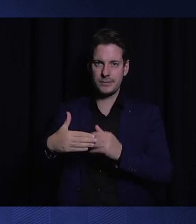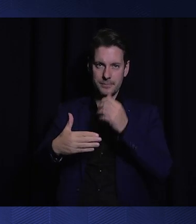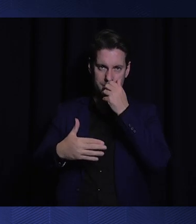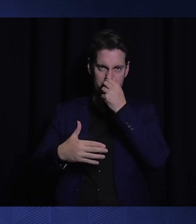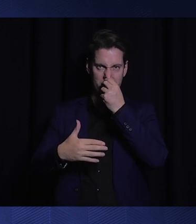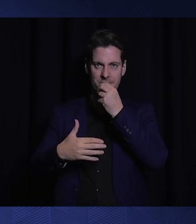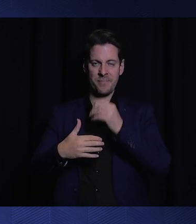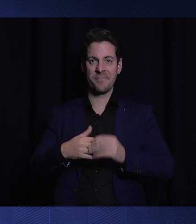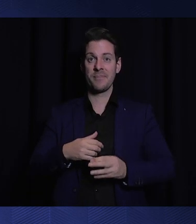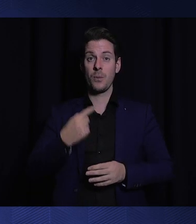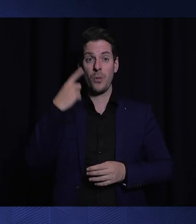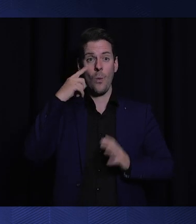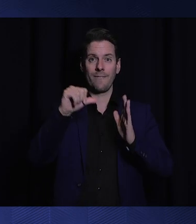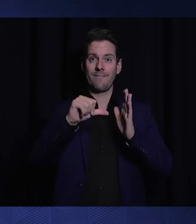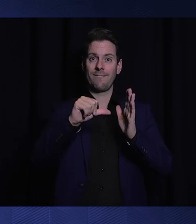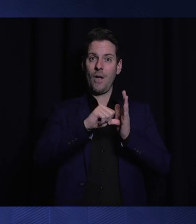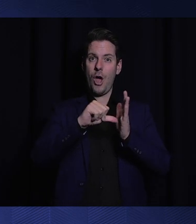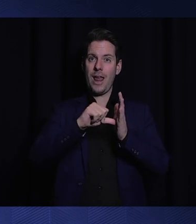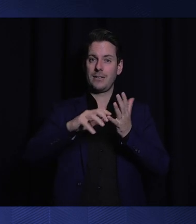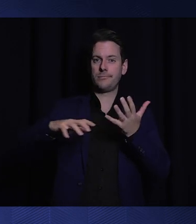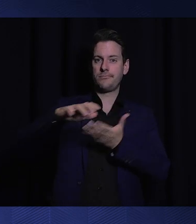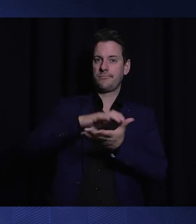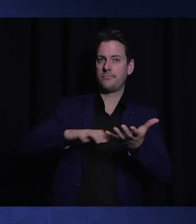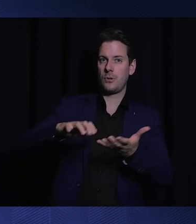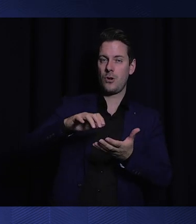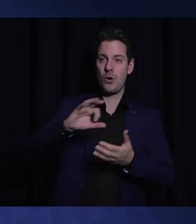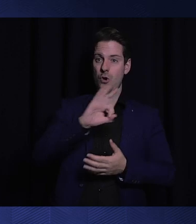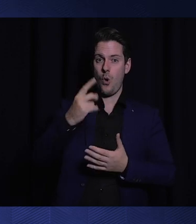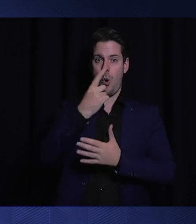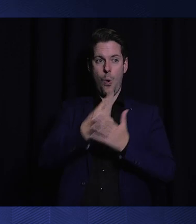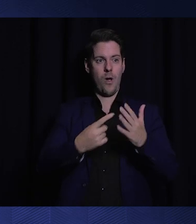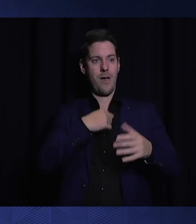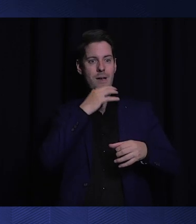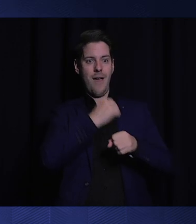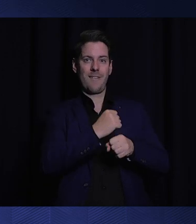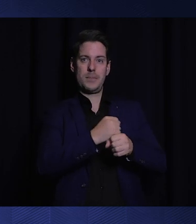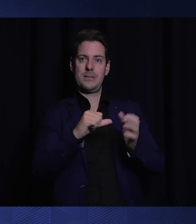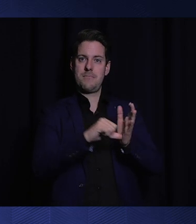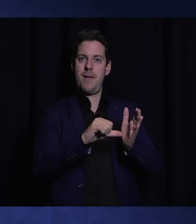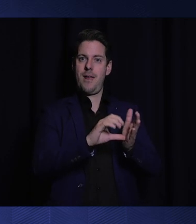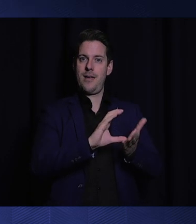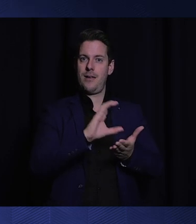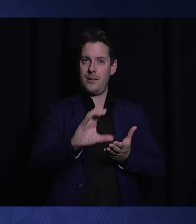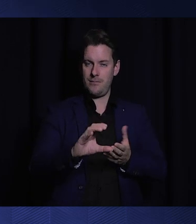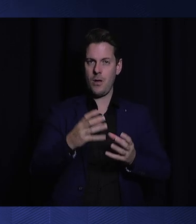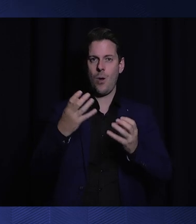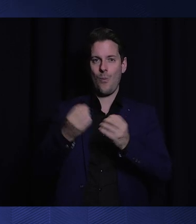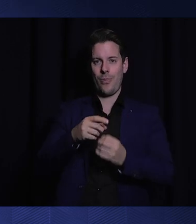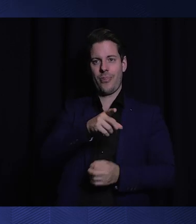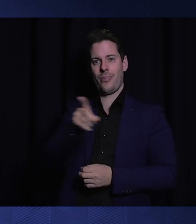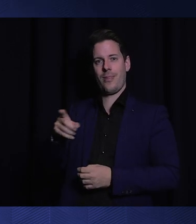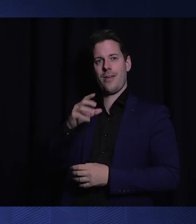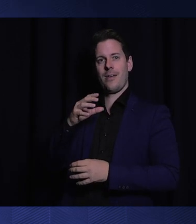it look sponge. However, the major goals like